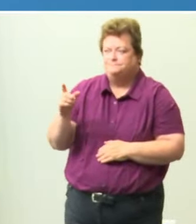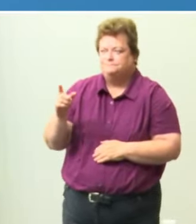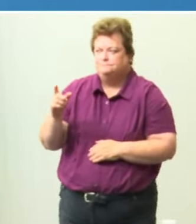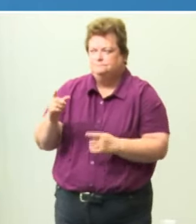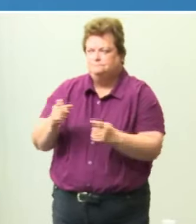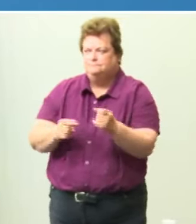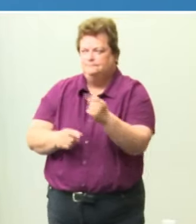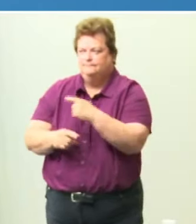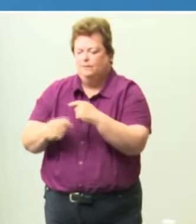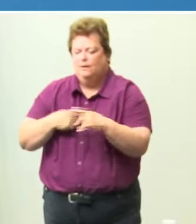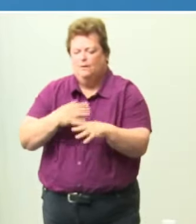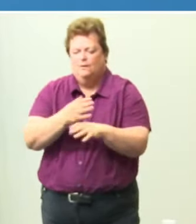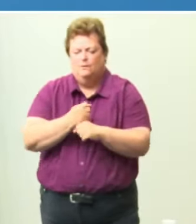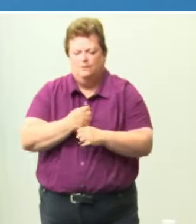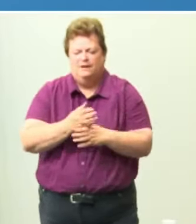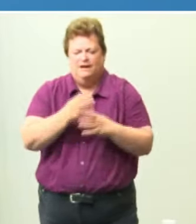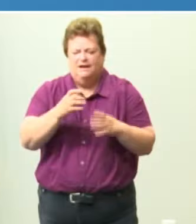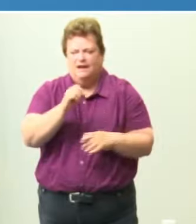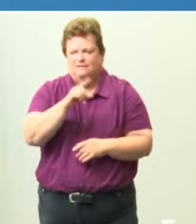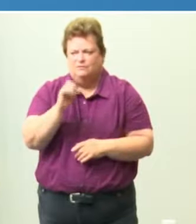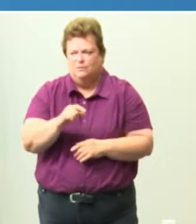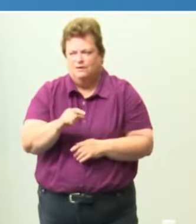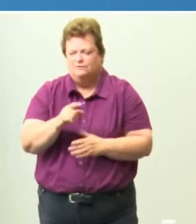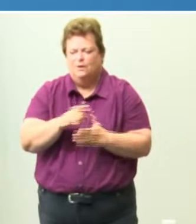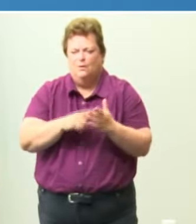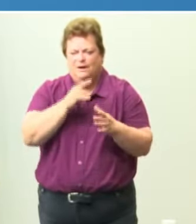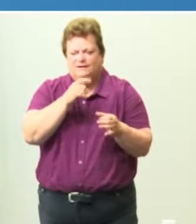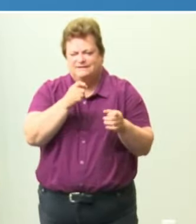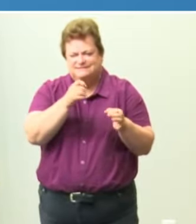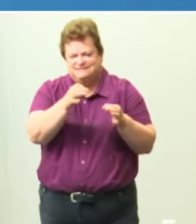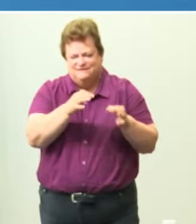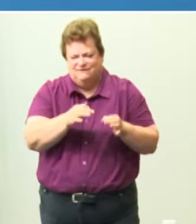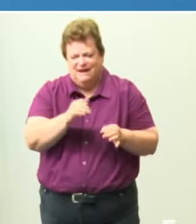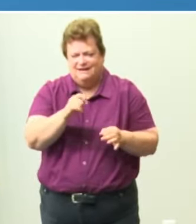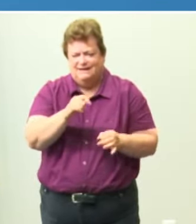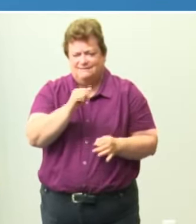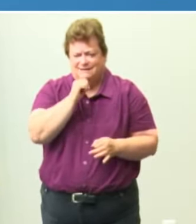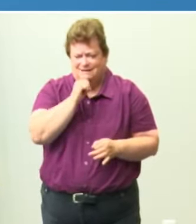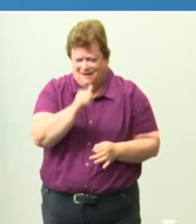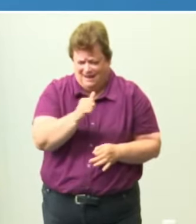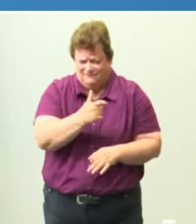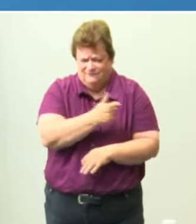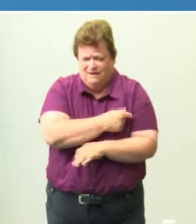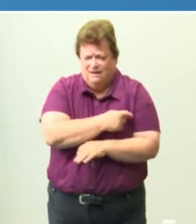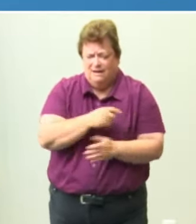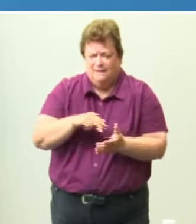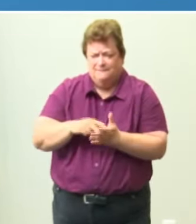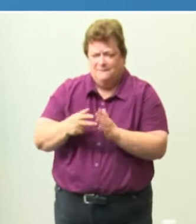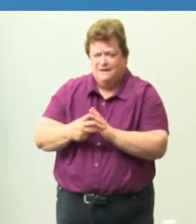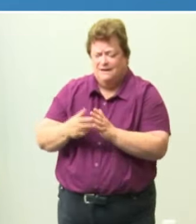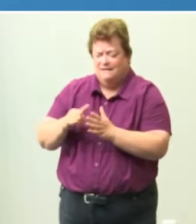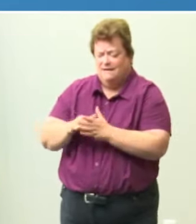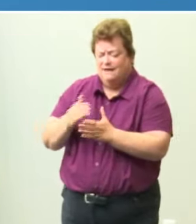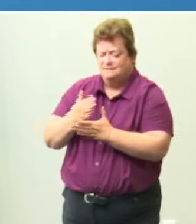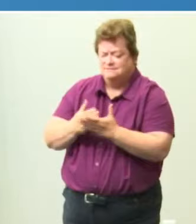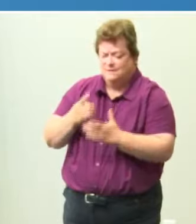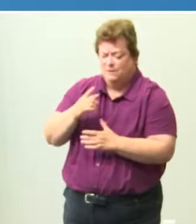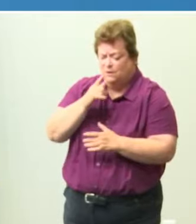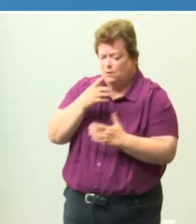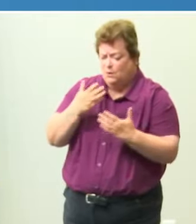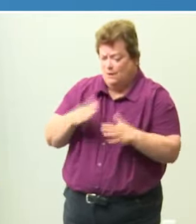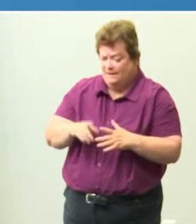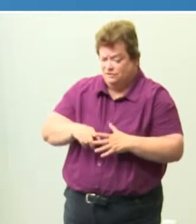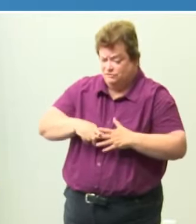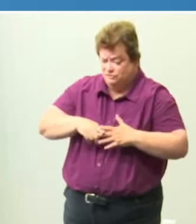We get a lot of questions into the newsroom about what is defined as unvaccinated. Is it possible for someone that has initiated that first dose or